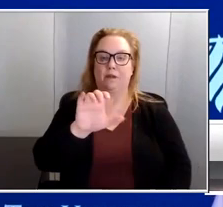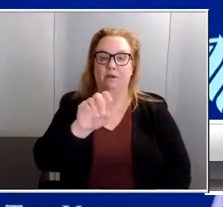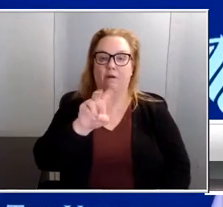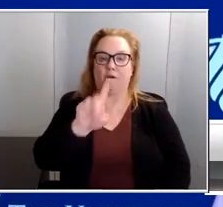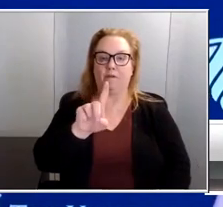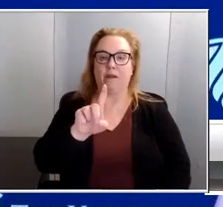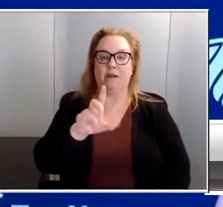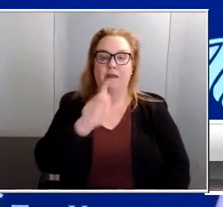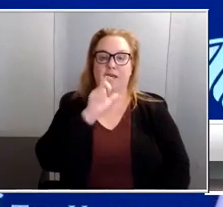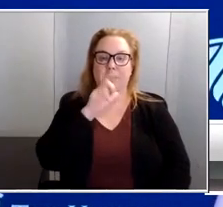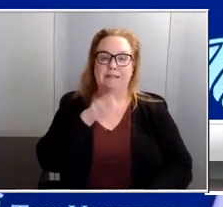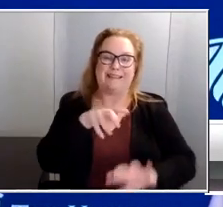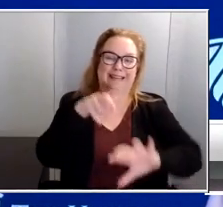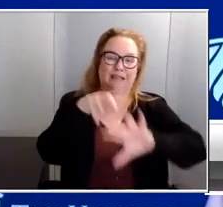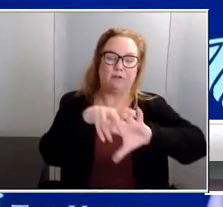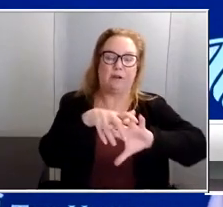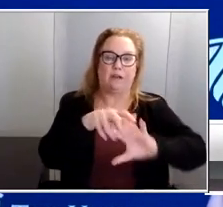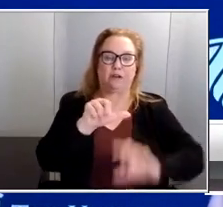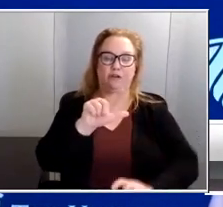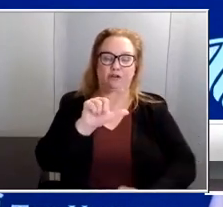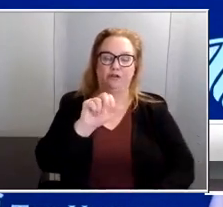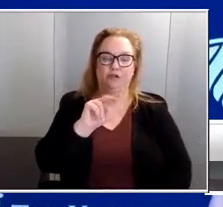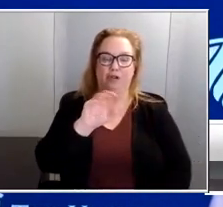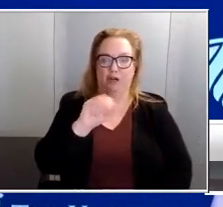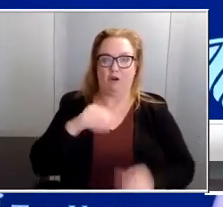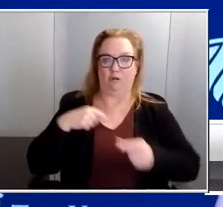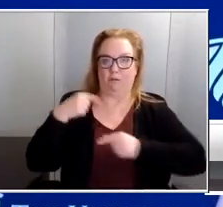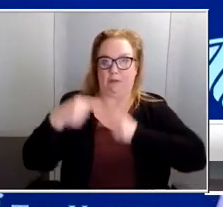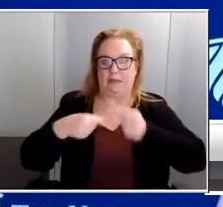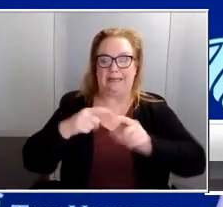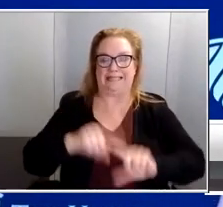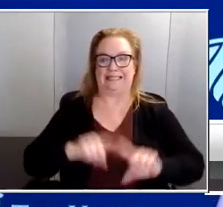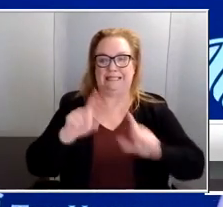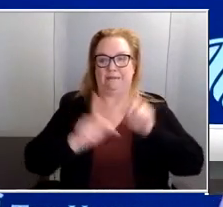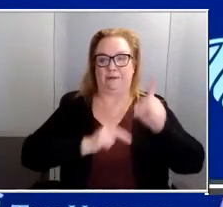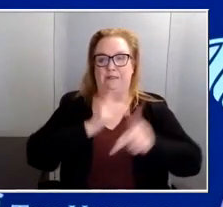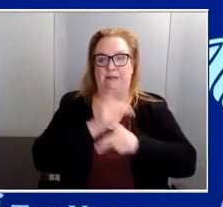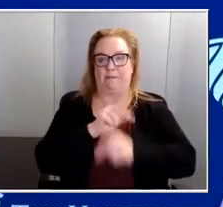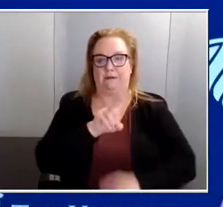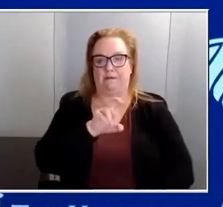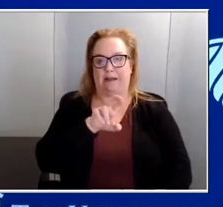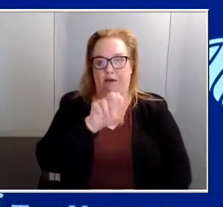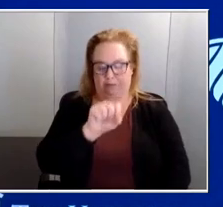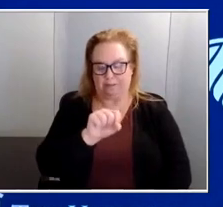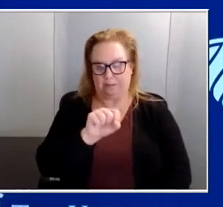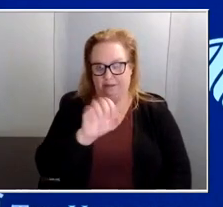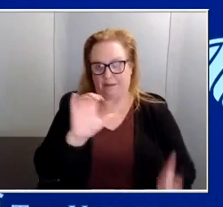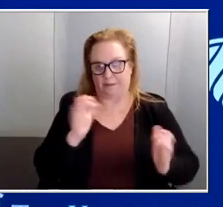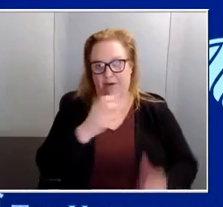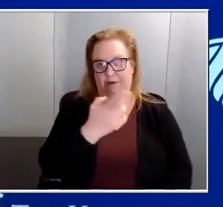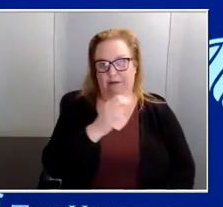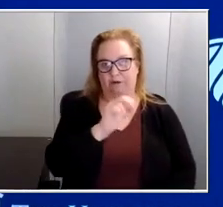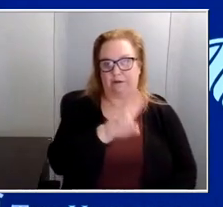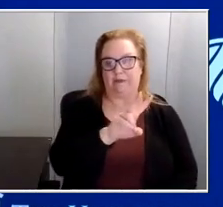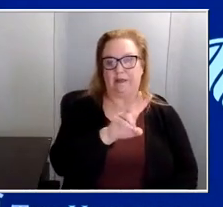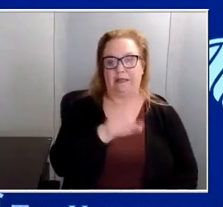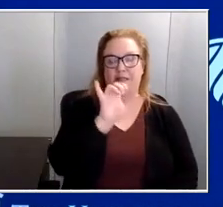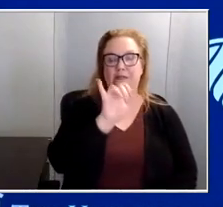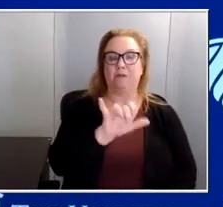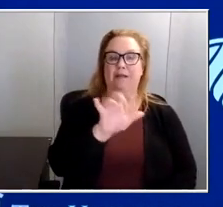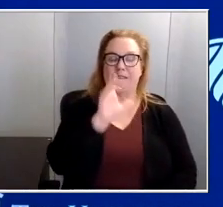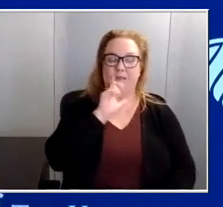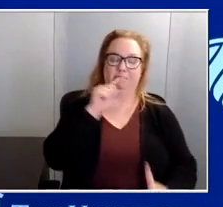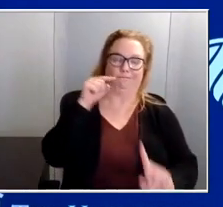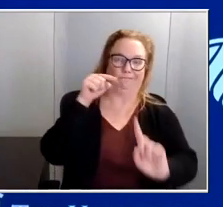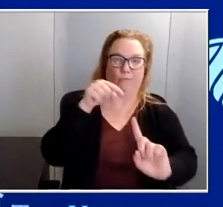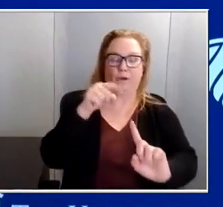doesn't integrate into your genome. It is just a different type of virus. And so that is really the main crux of the issue.